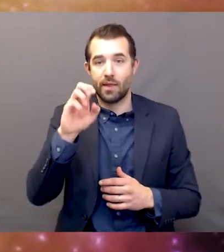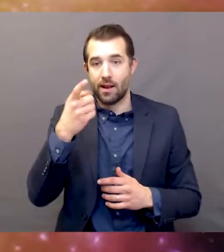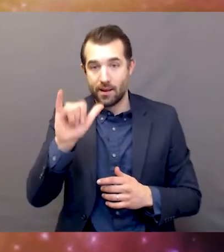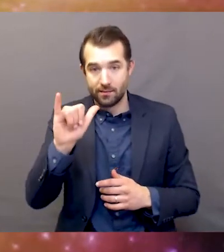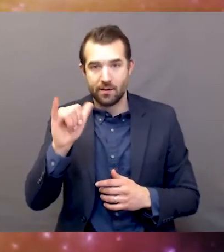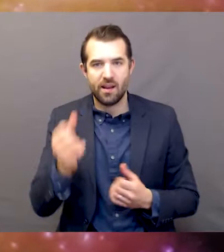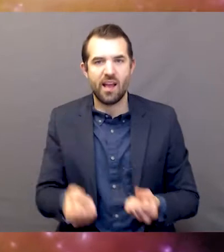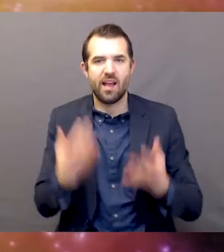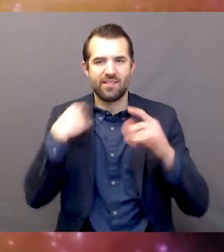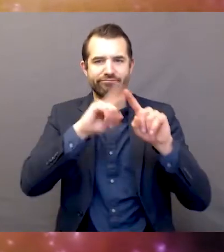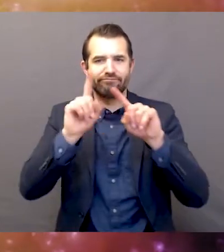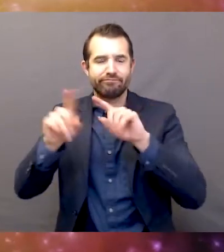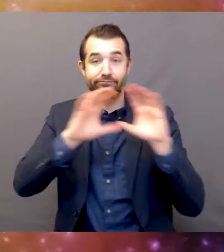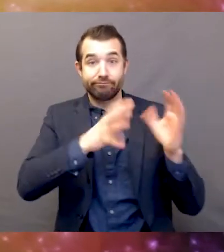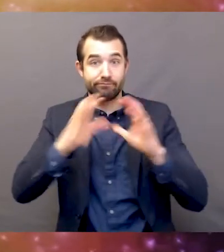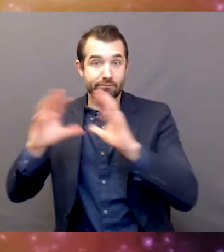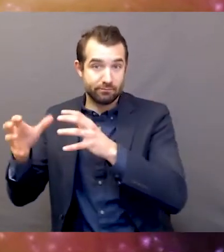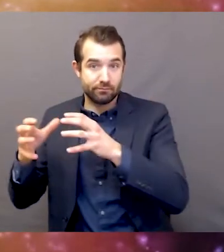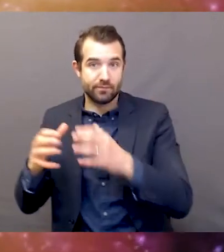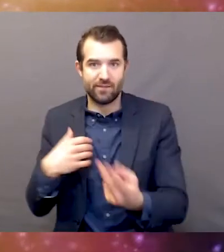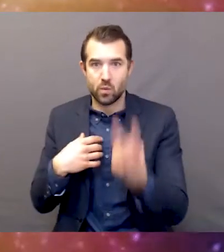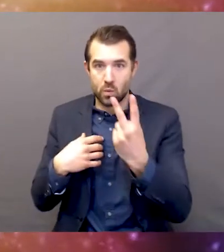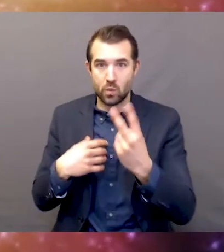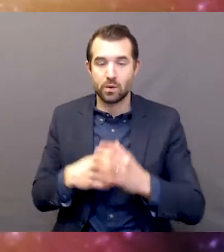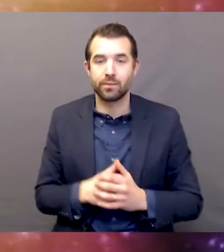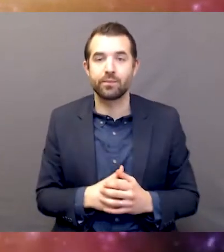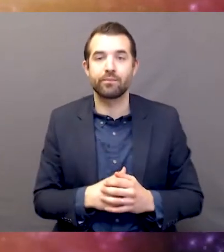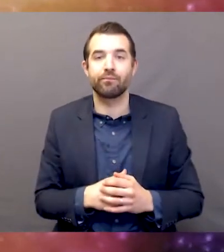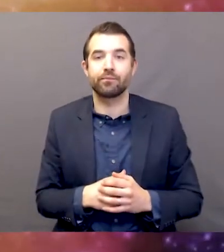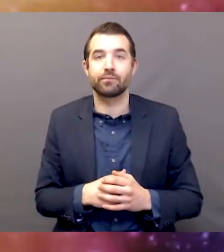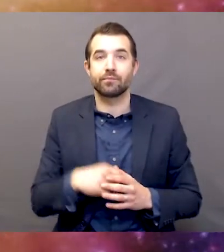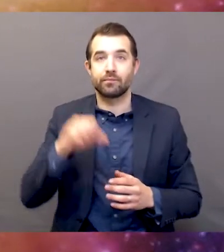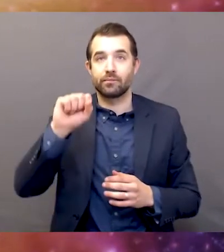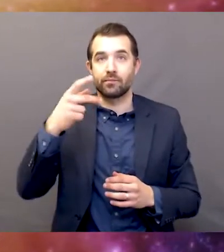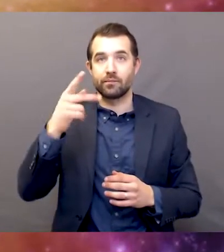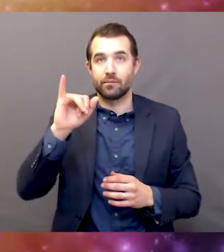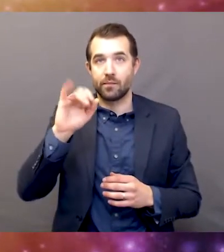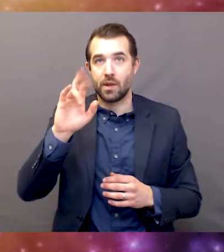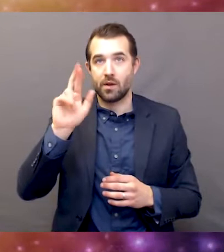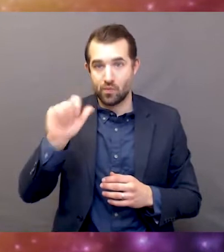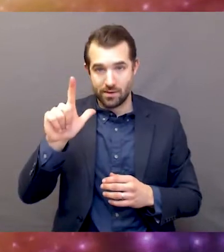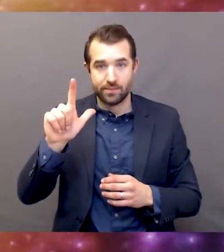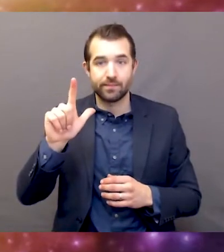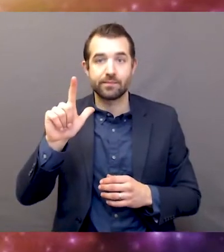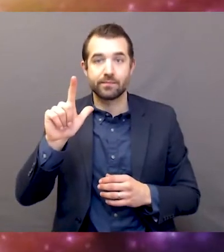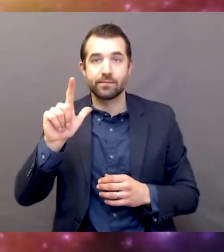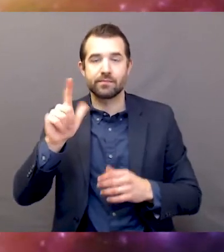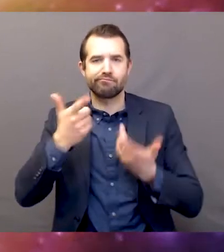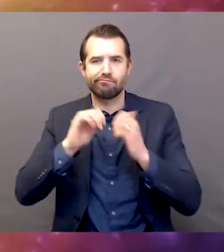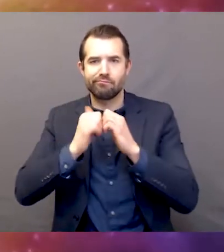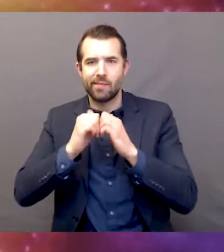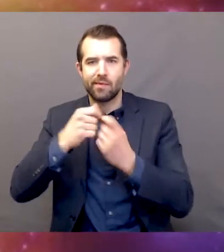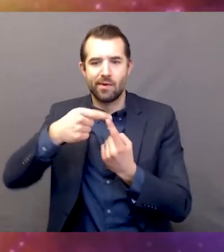Galaxies come in 2 flavors. You see 2 examples here. Spirals, M101 here at the top, is